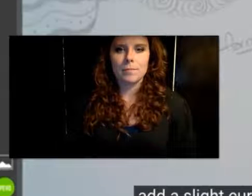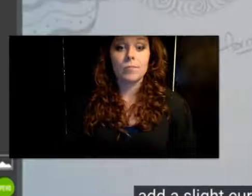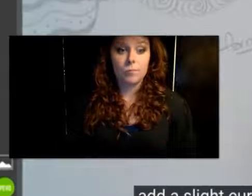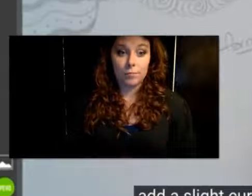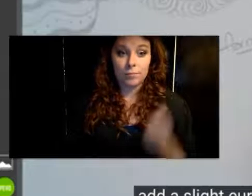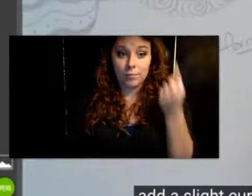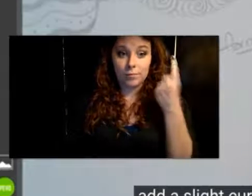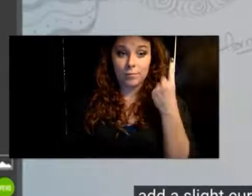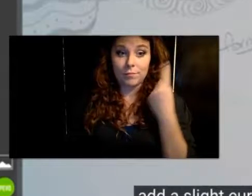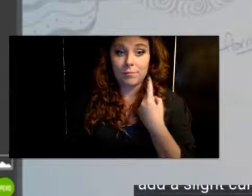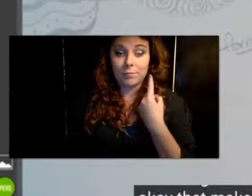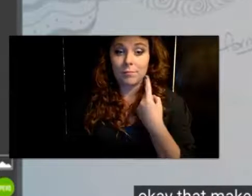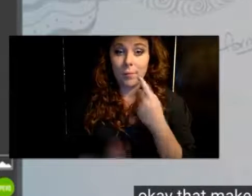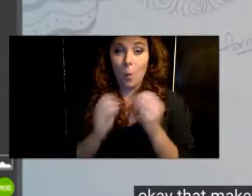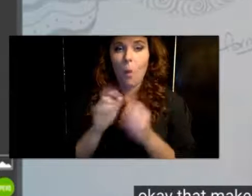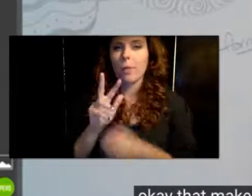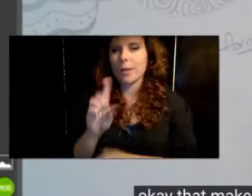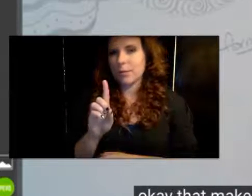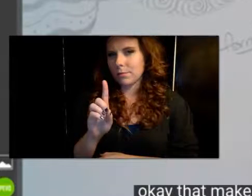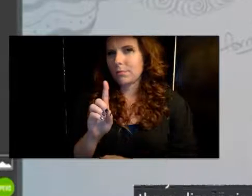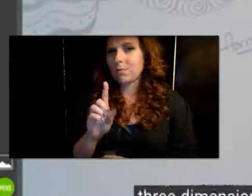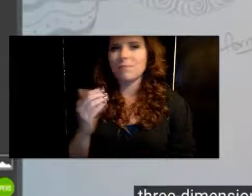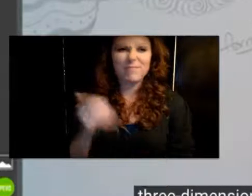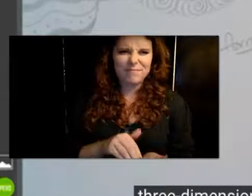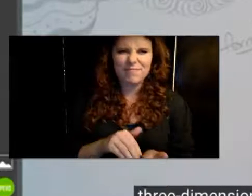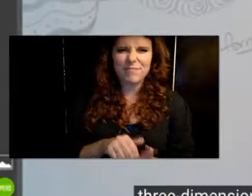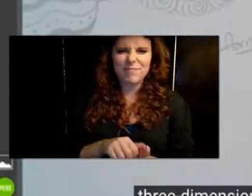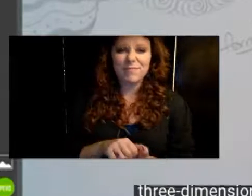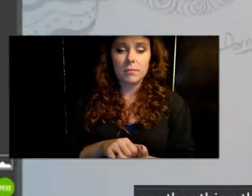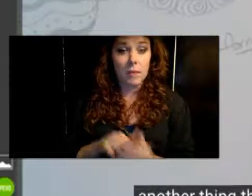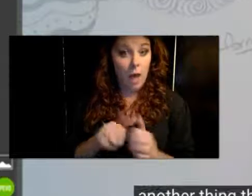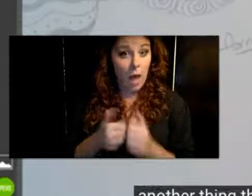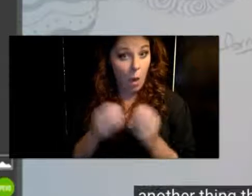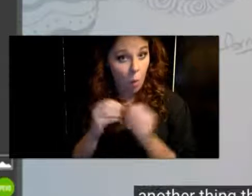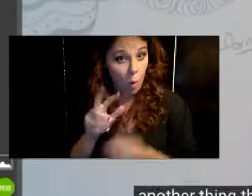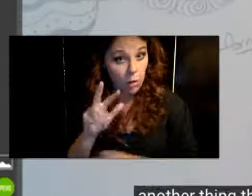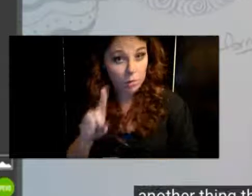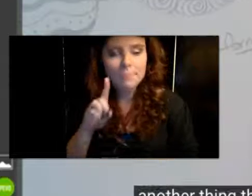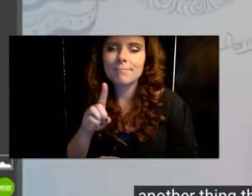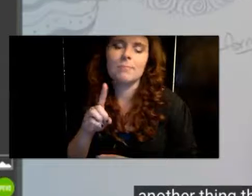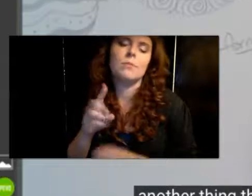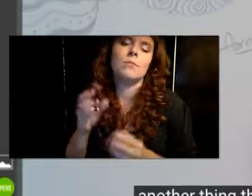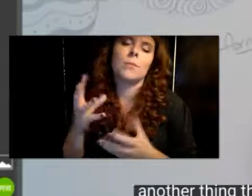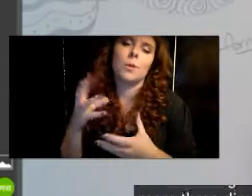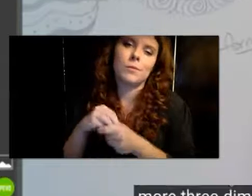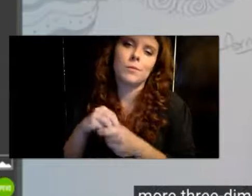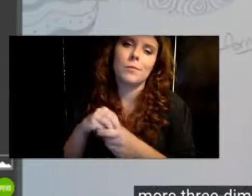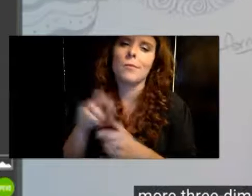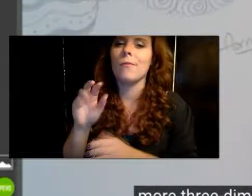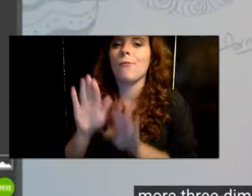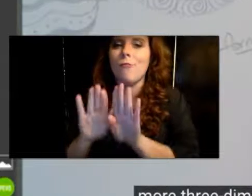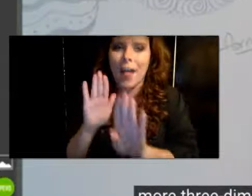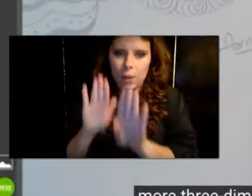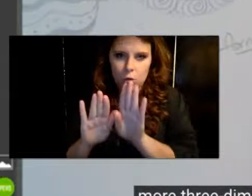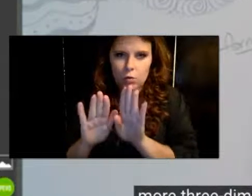okay? That makes that look more three-dimensional. And again, another thing that makes it look even more three-dimensional is to add values.